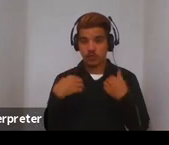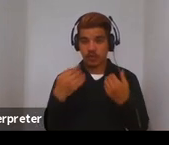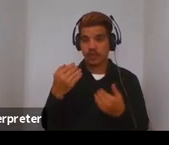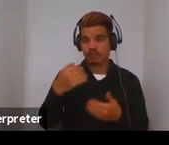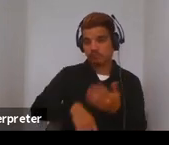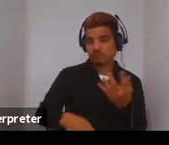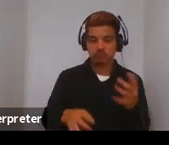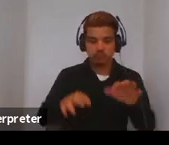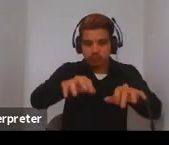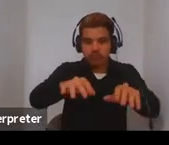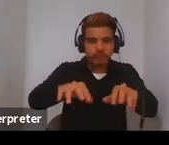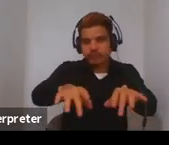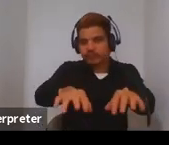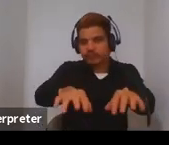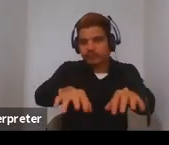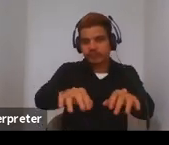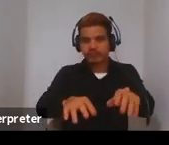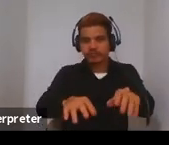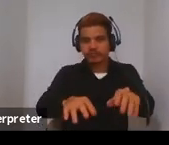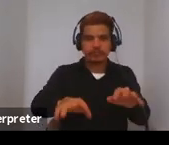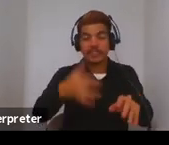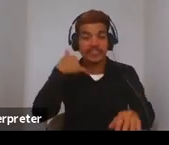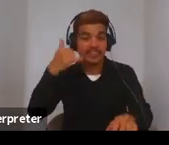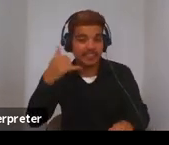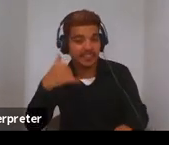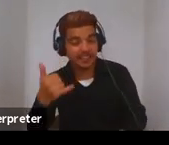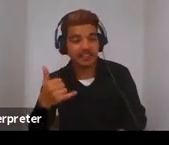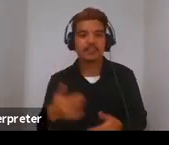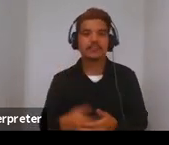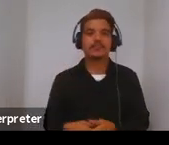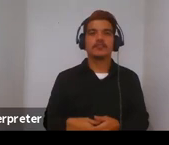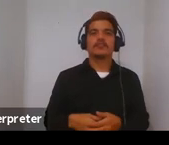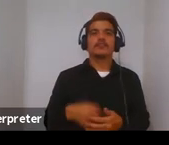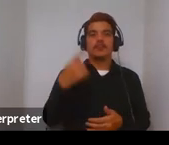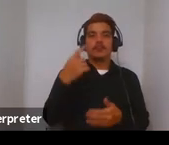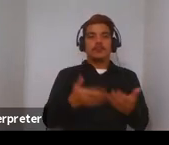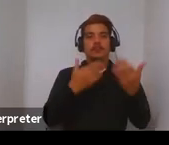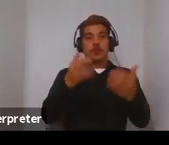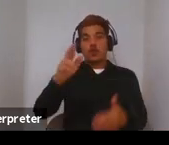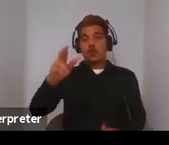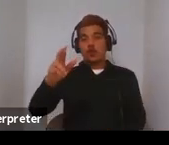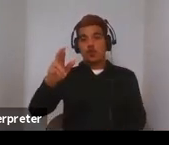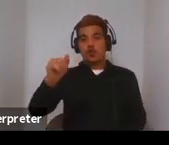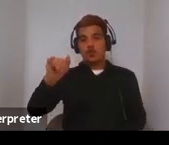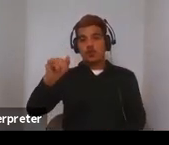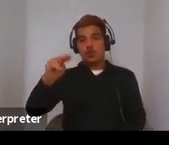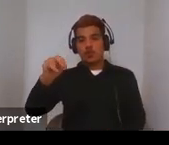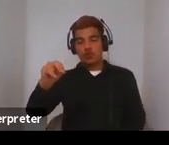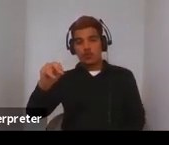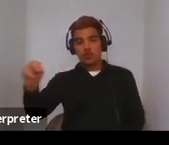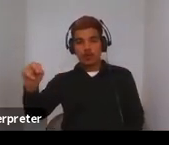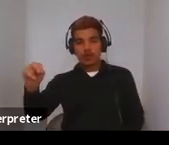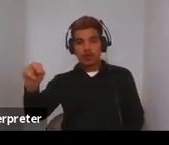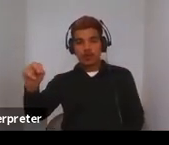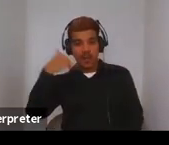fingertips. And RAIN and the National Hotline is available for, you know, everyone that can get